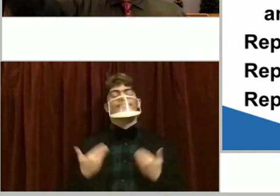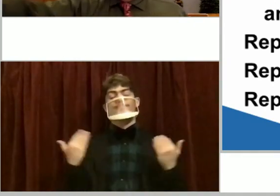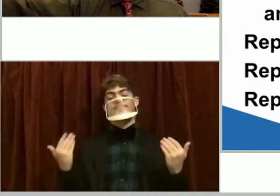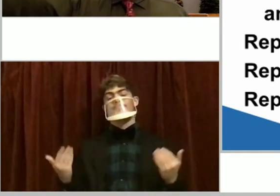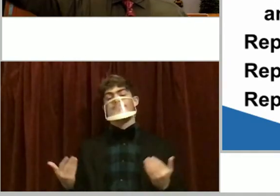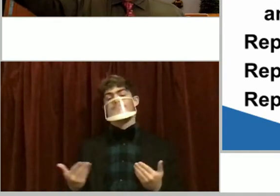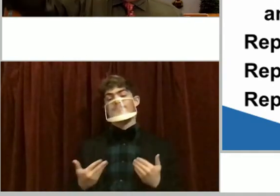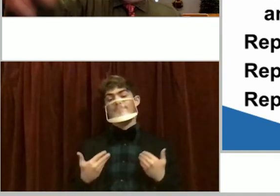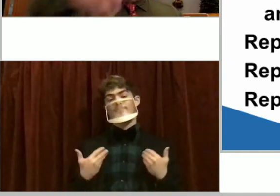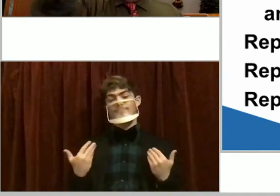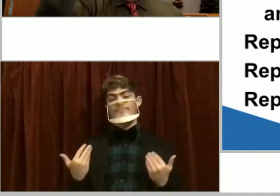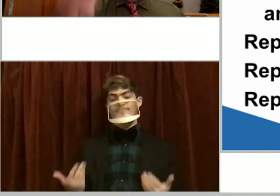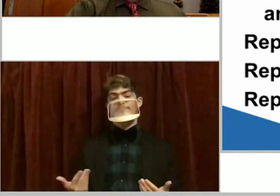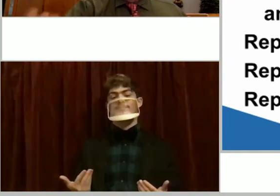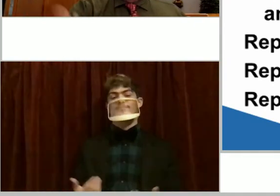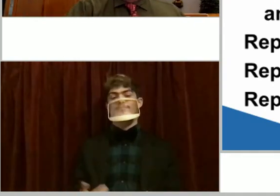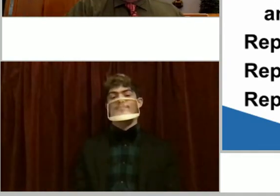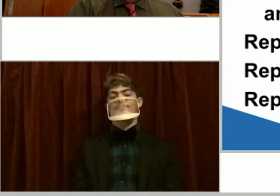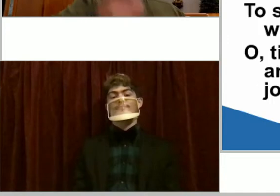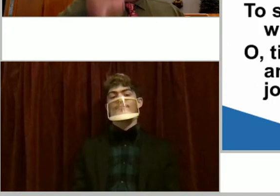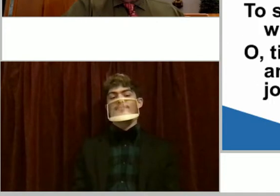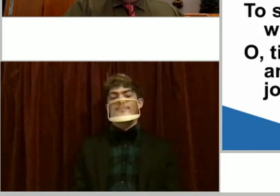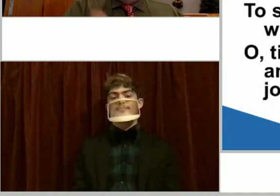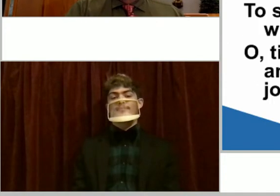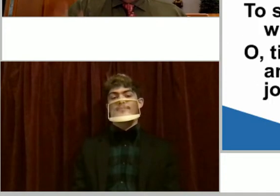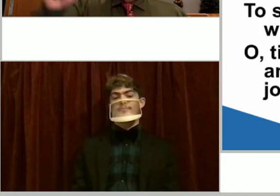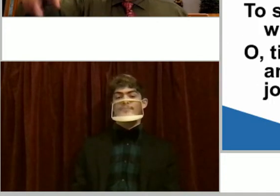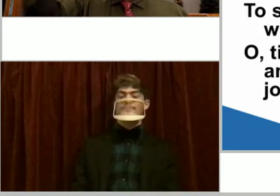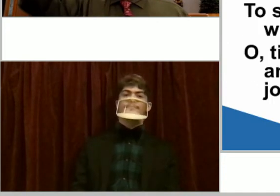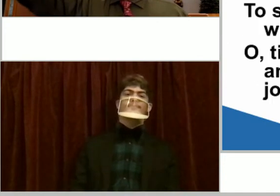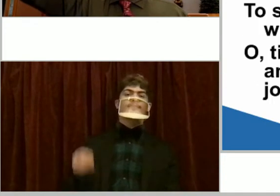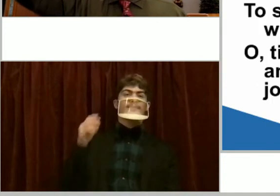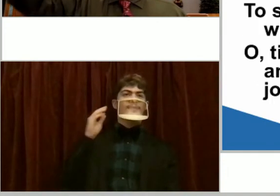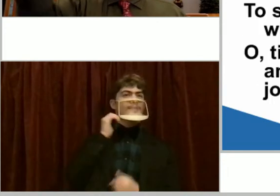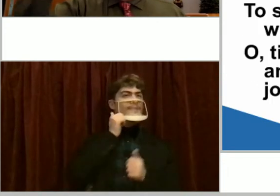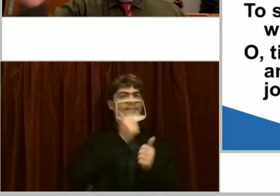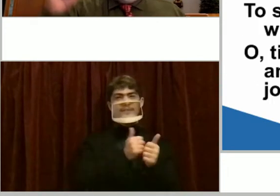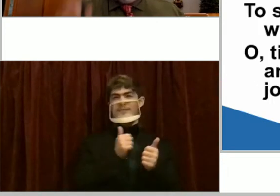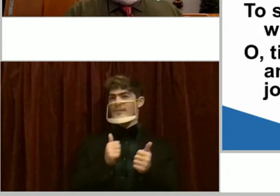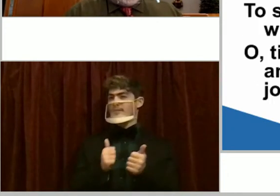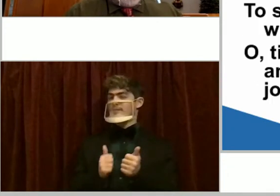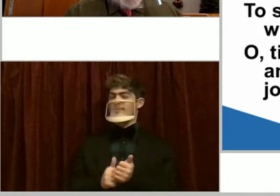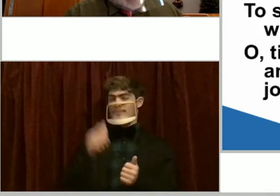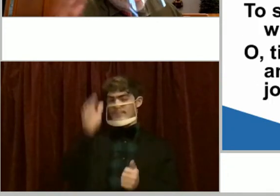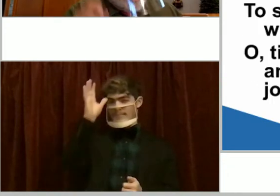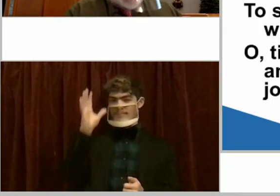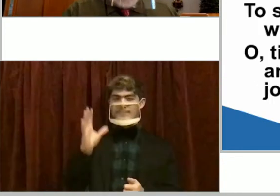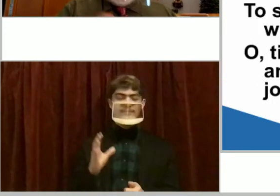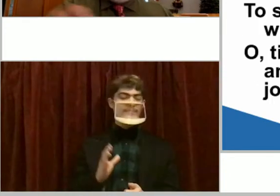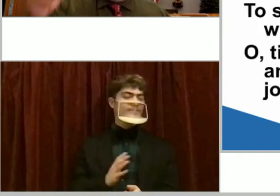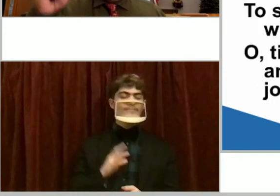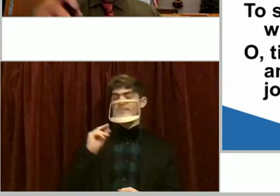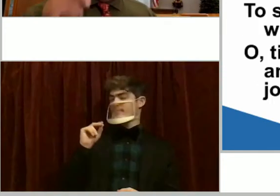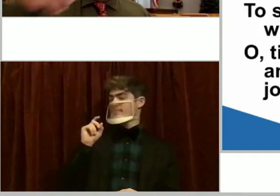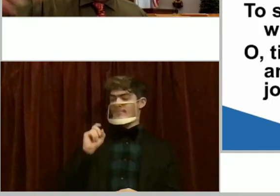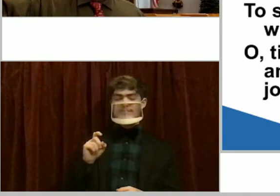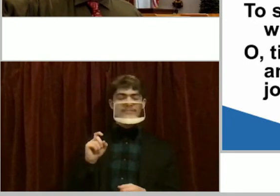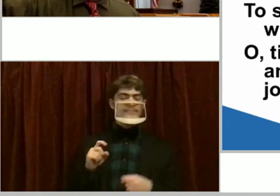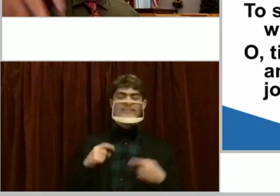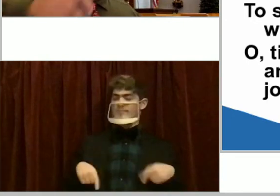the sounding joy. God rest ye merry gentlemen, let nothing